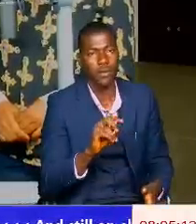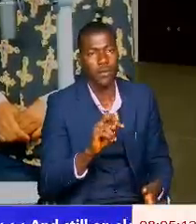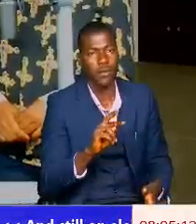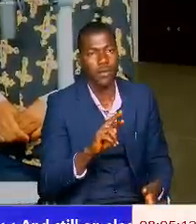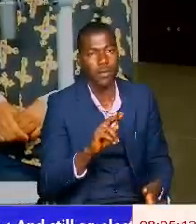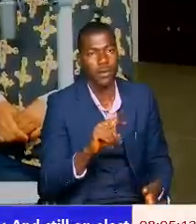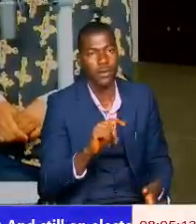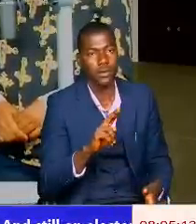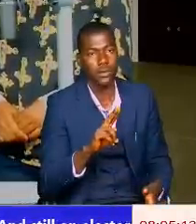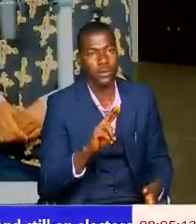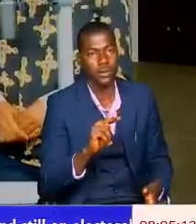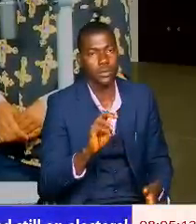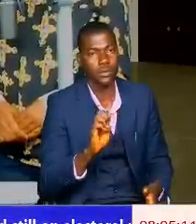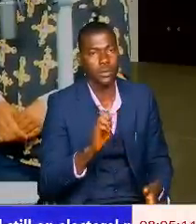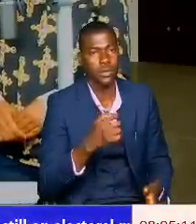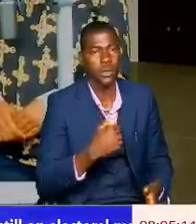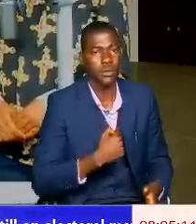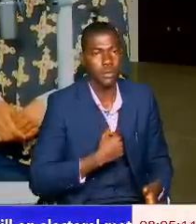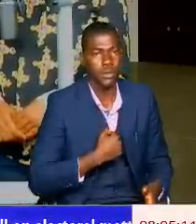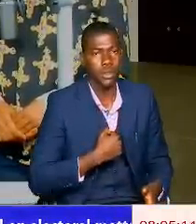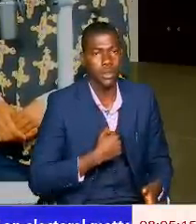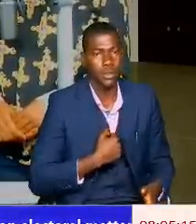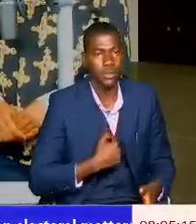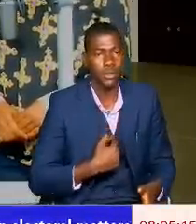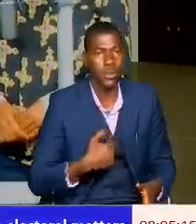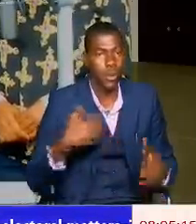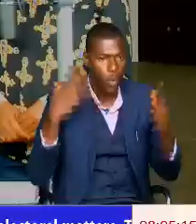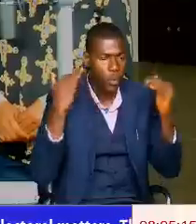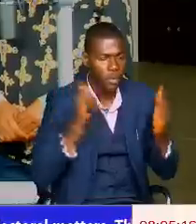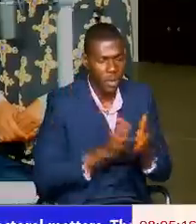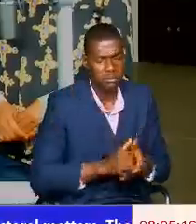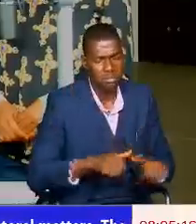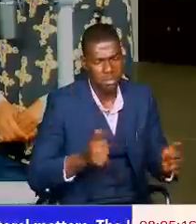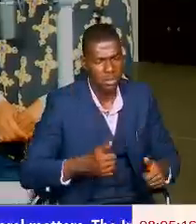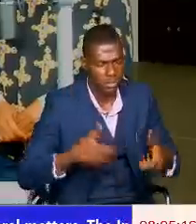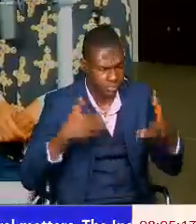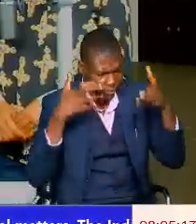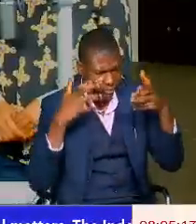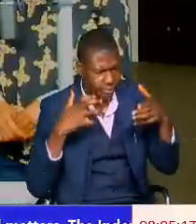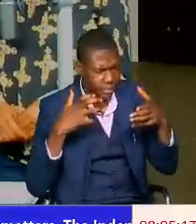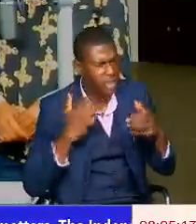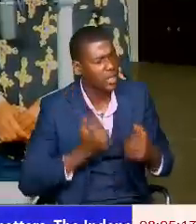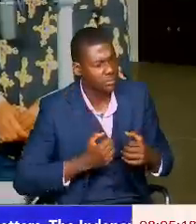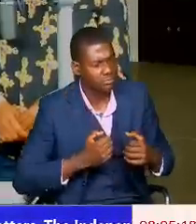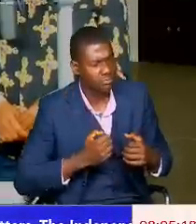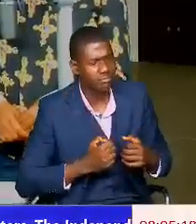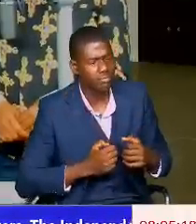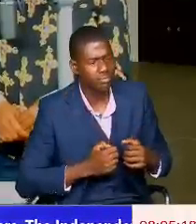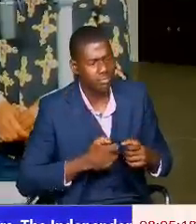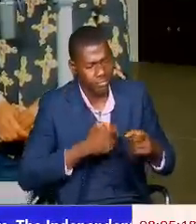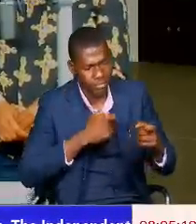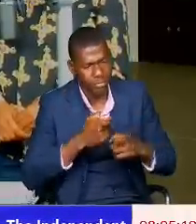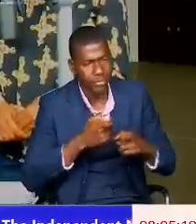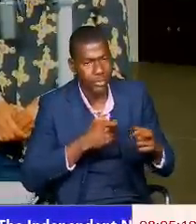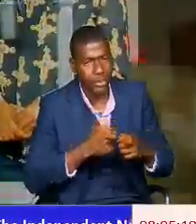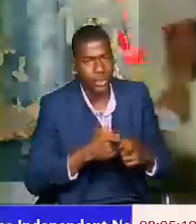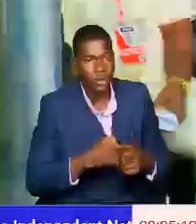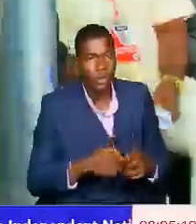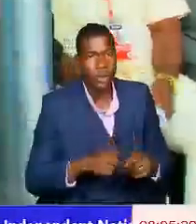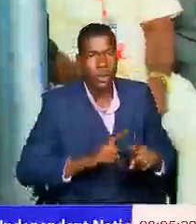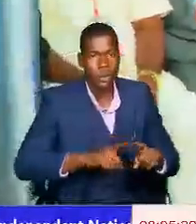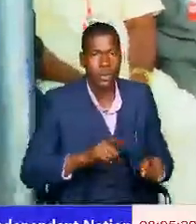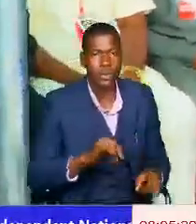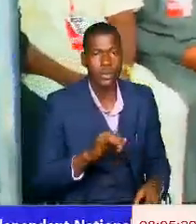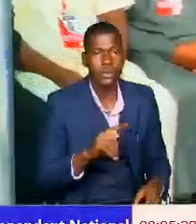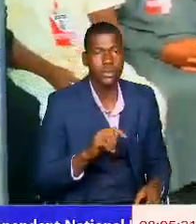Vice, they expect saying go carry headphone to the monitor, the station. But I tell of all people we